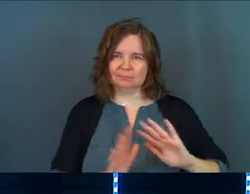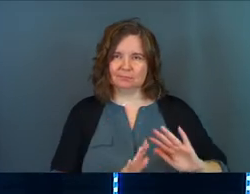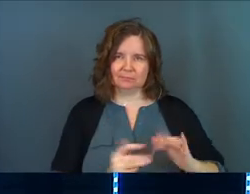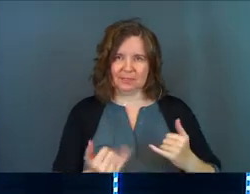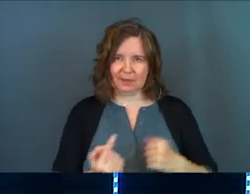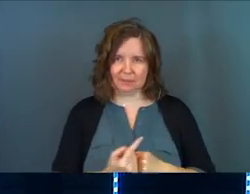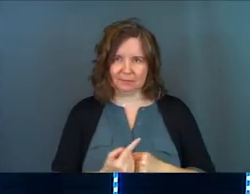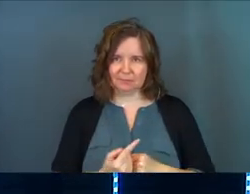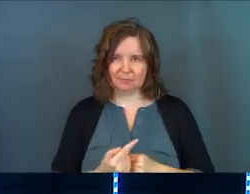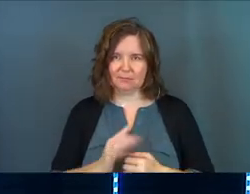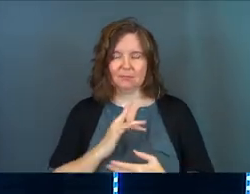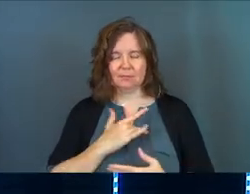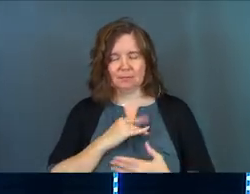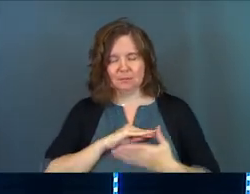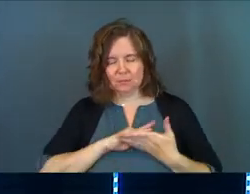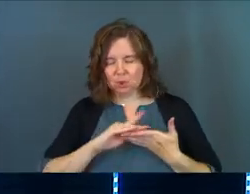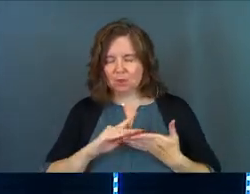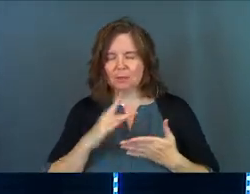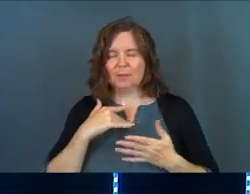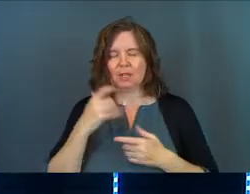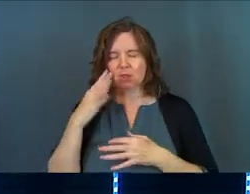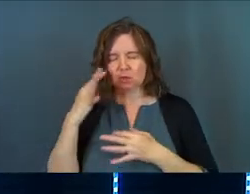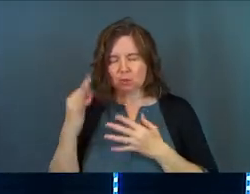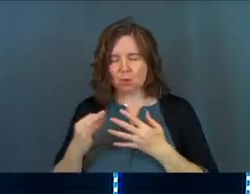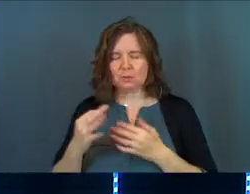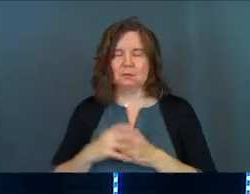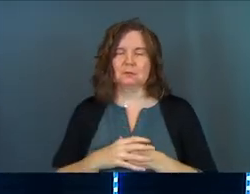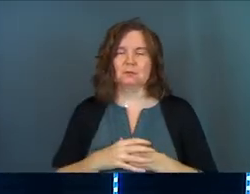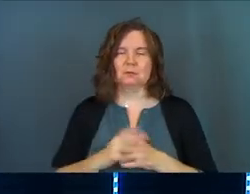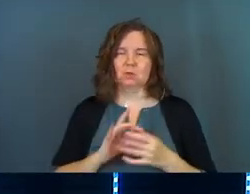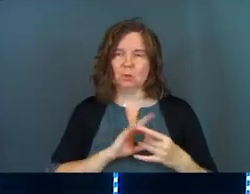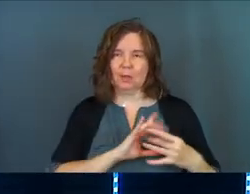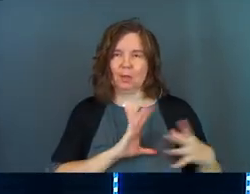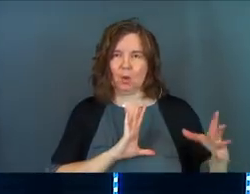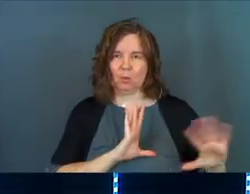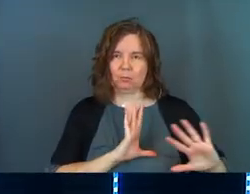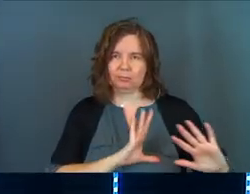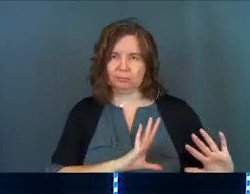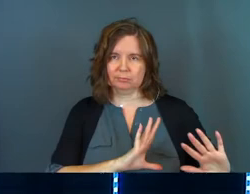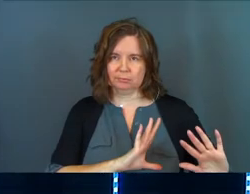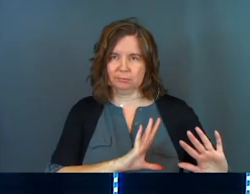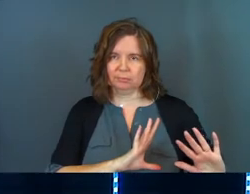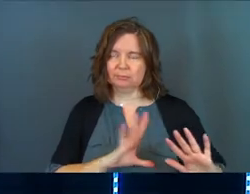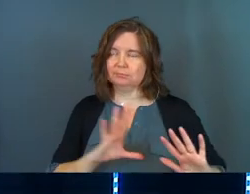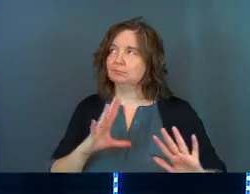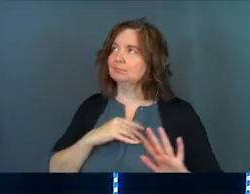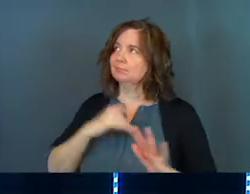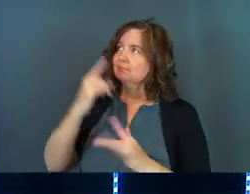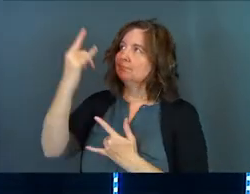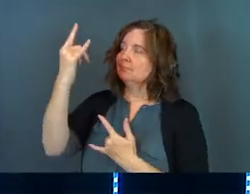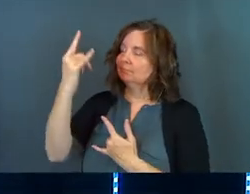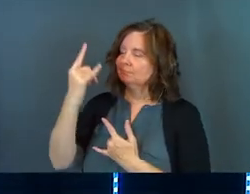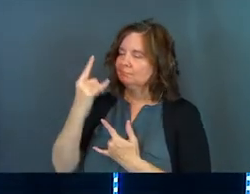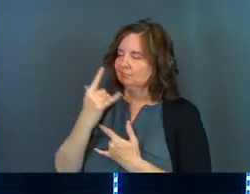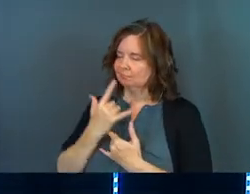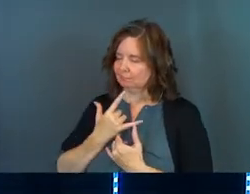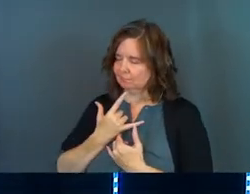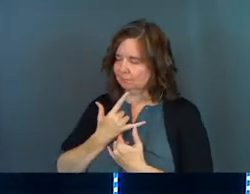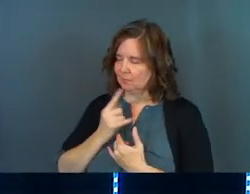today. You need to make a choice to let go of that stuff. Let grace be